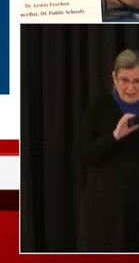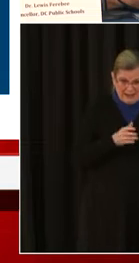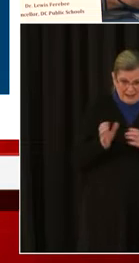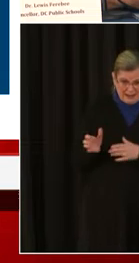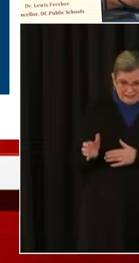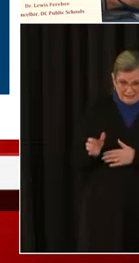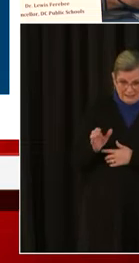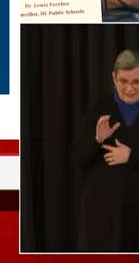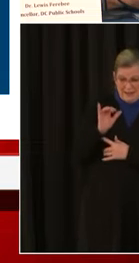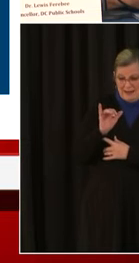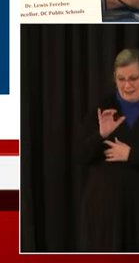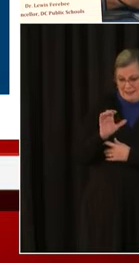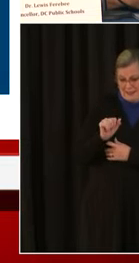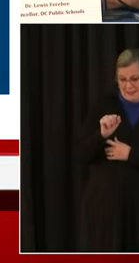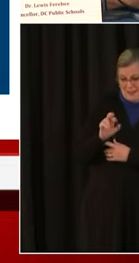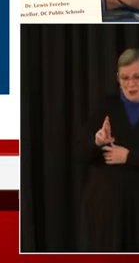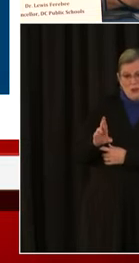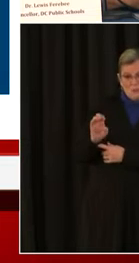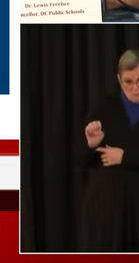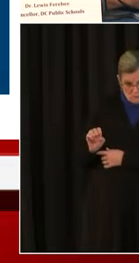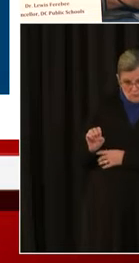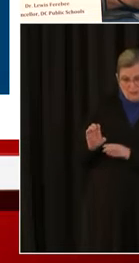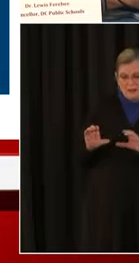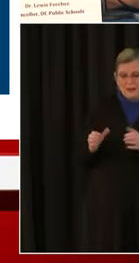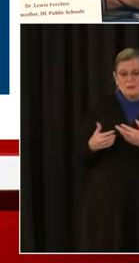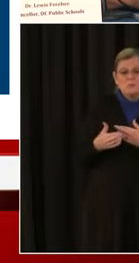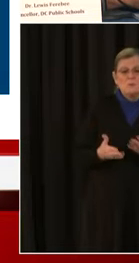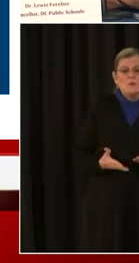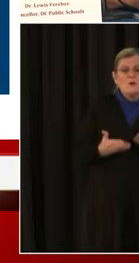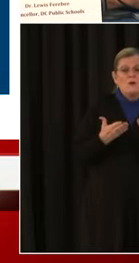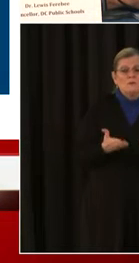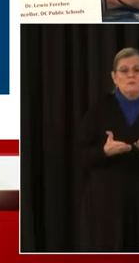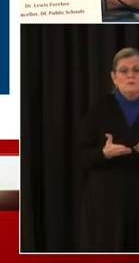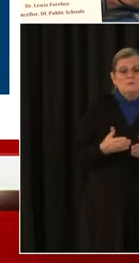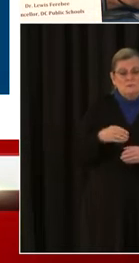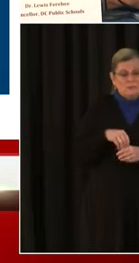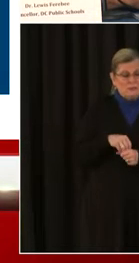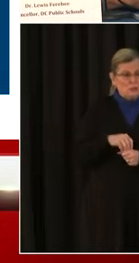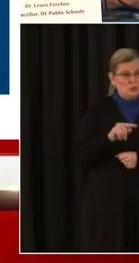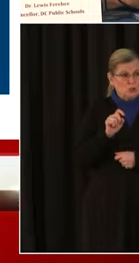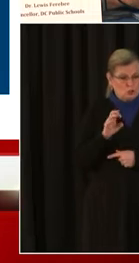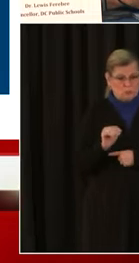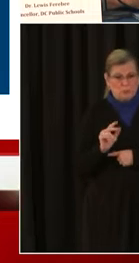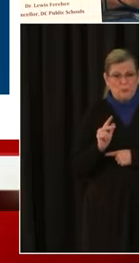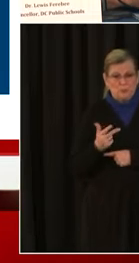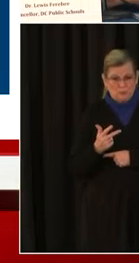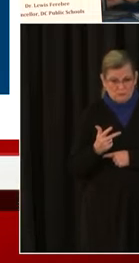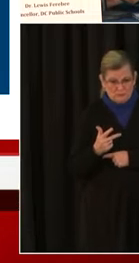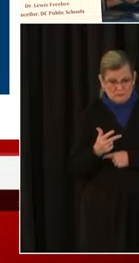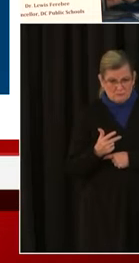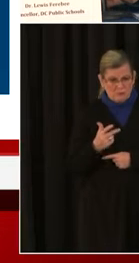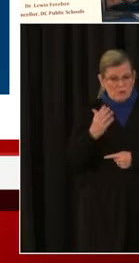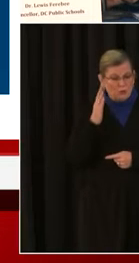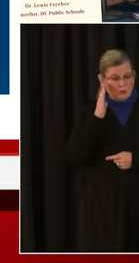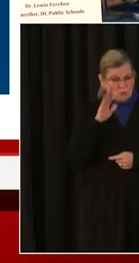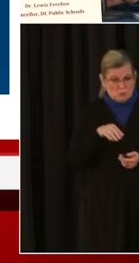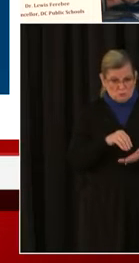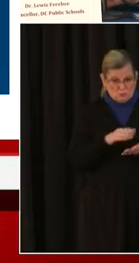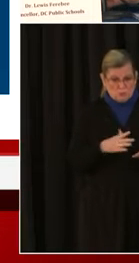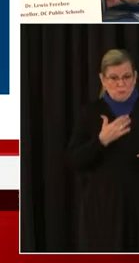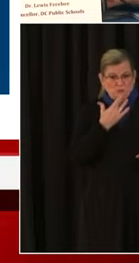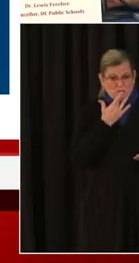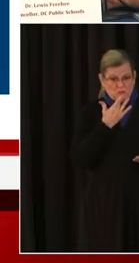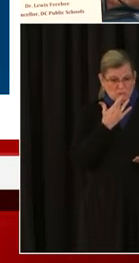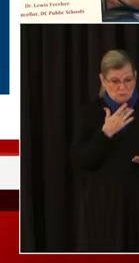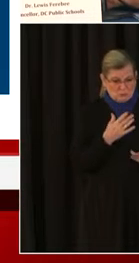classrooms be offered in Term 3 as well for those students that prefer our care model? And so those were the two key